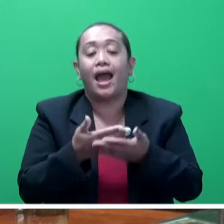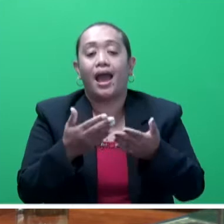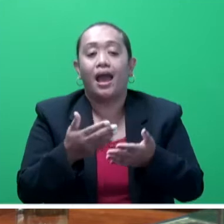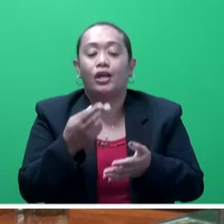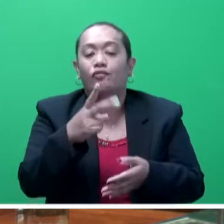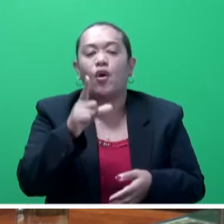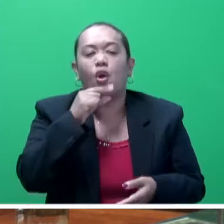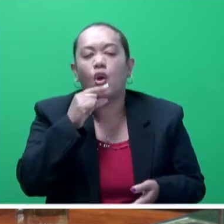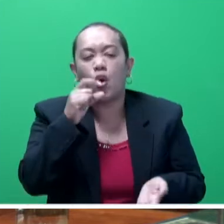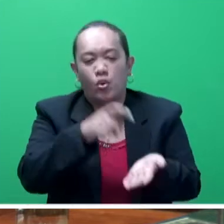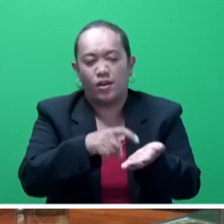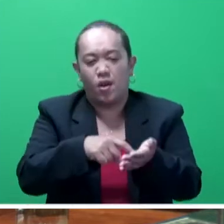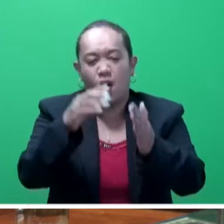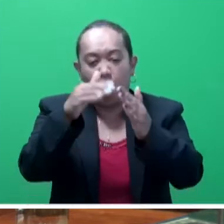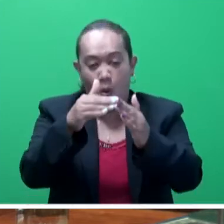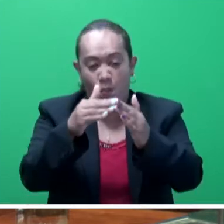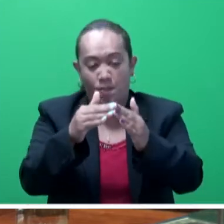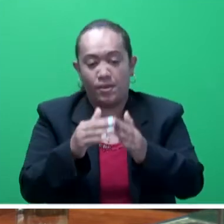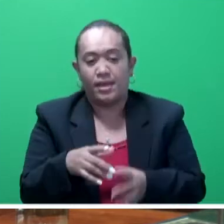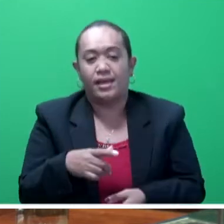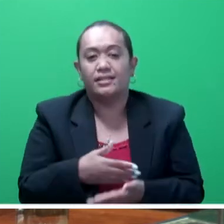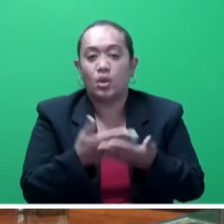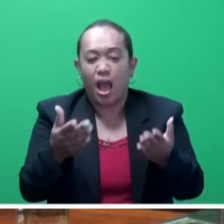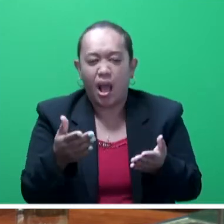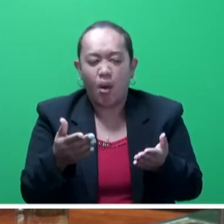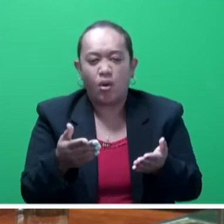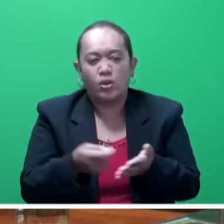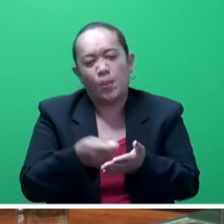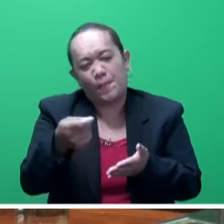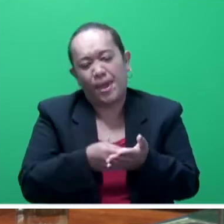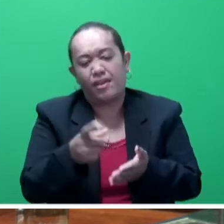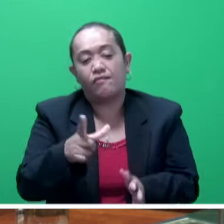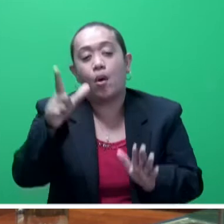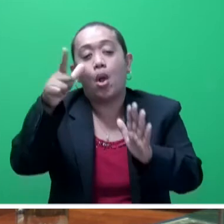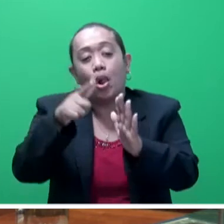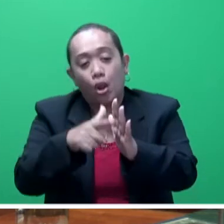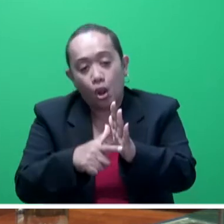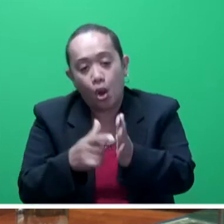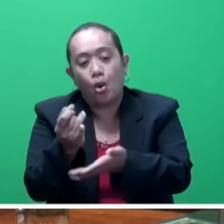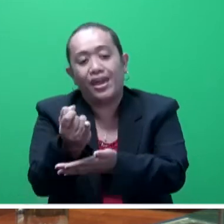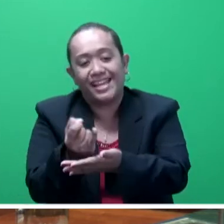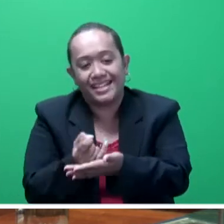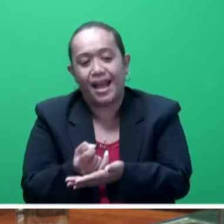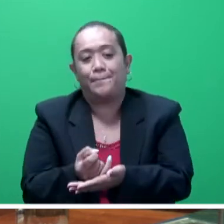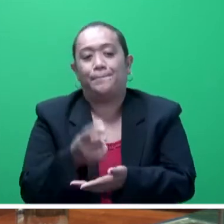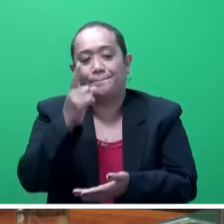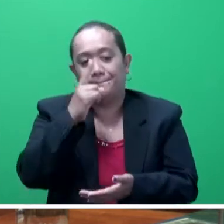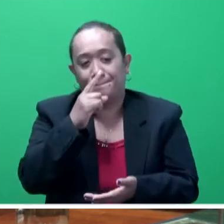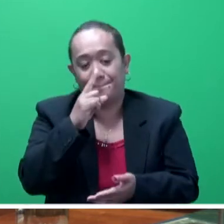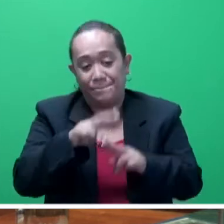Housing Authority provides mortgage financing for low-income earning customers. And there are